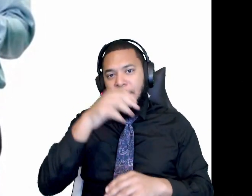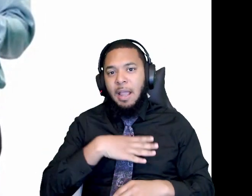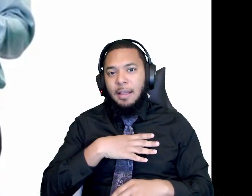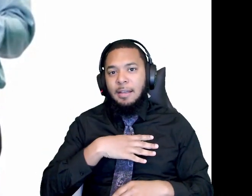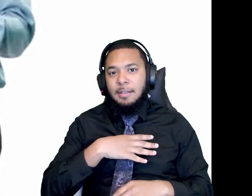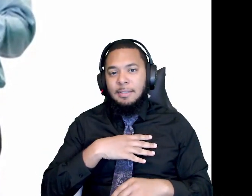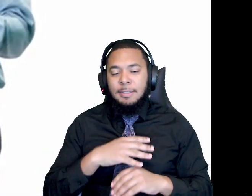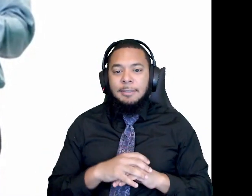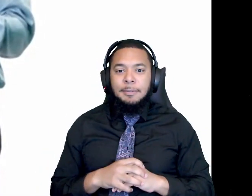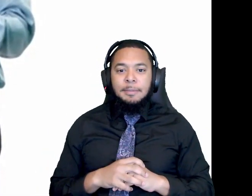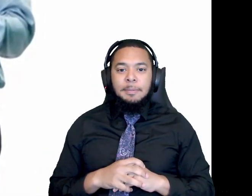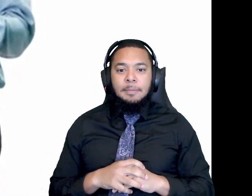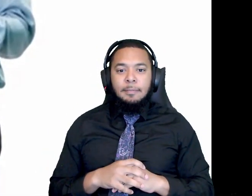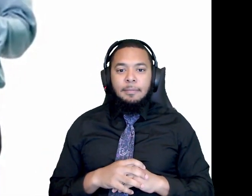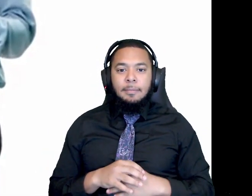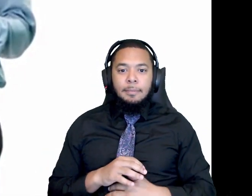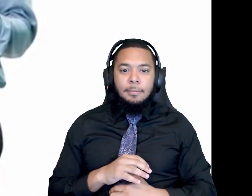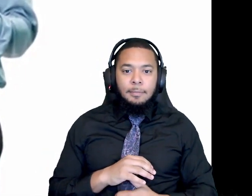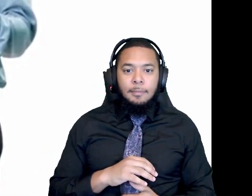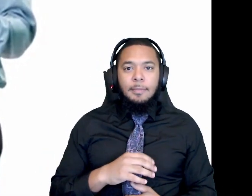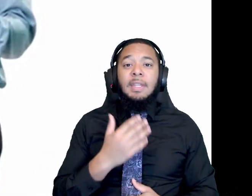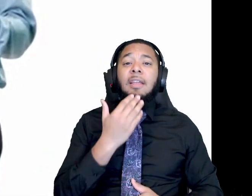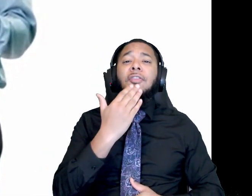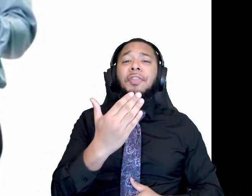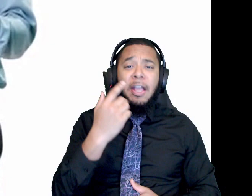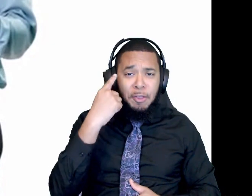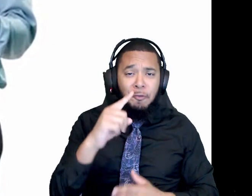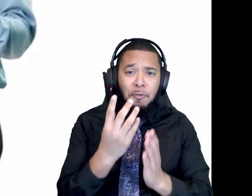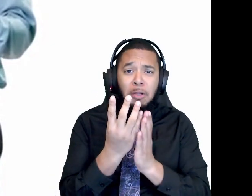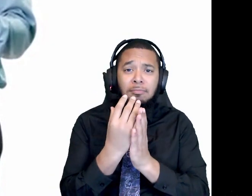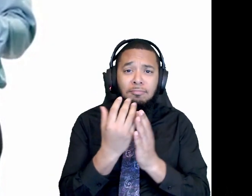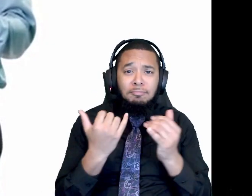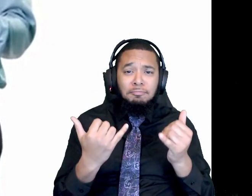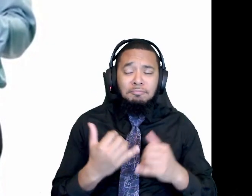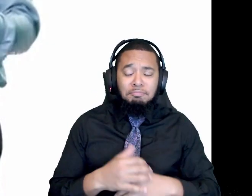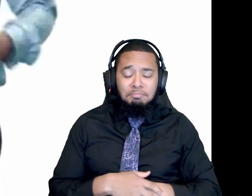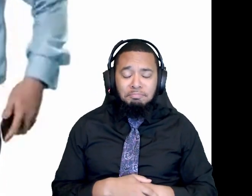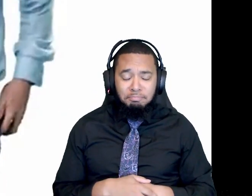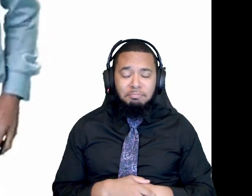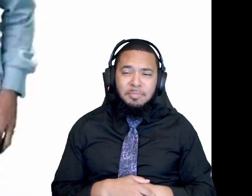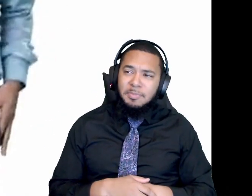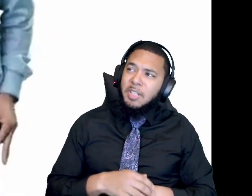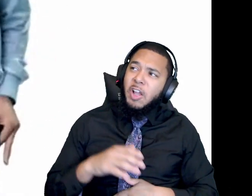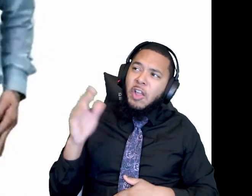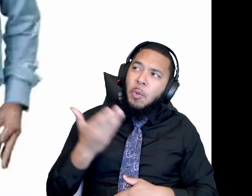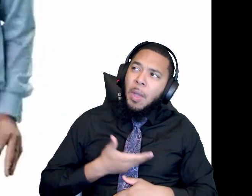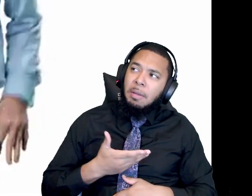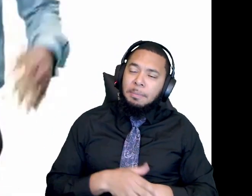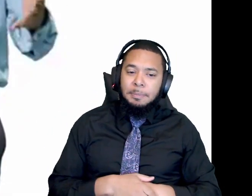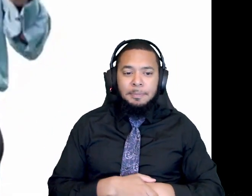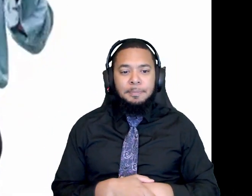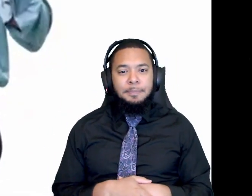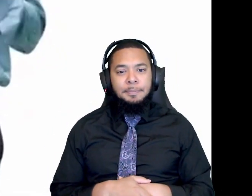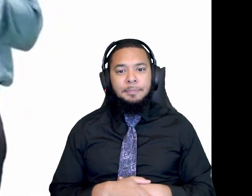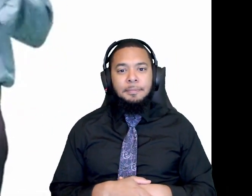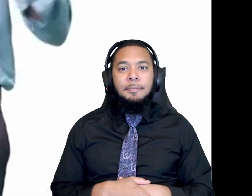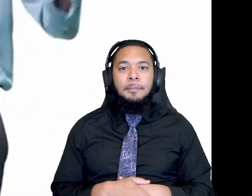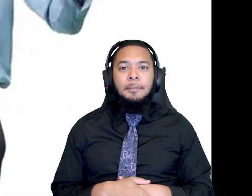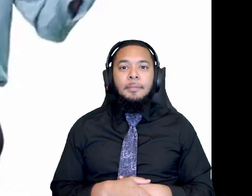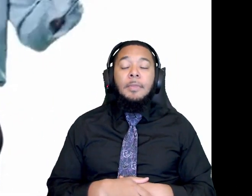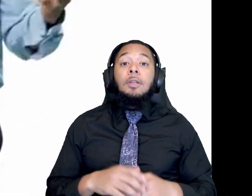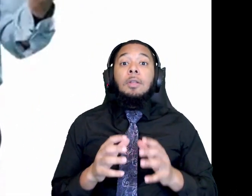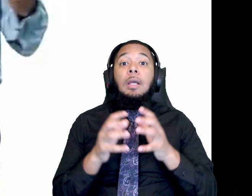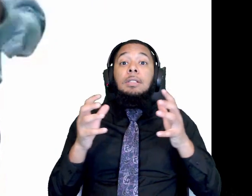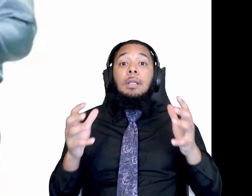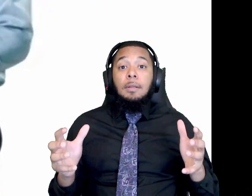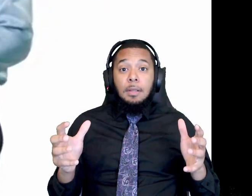text message. And thank you very much for filming this lesson, by the way. So you can see there's lots of different ways